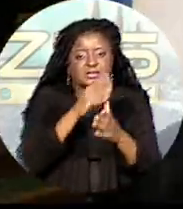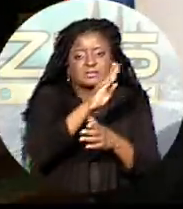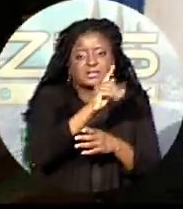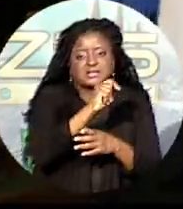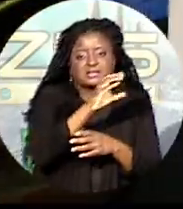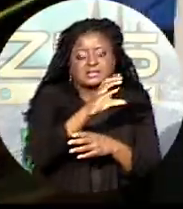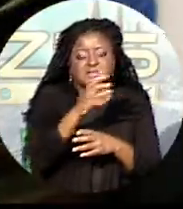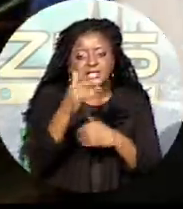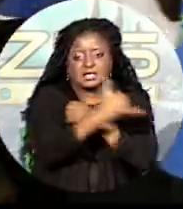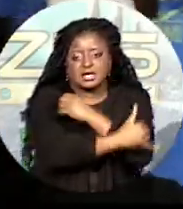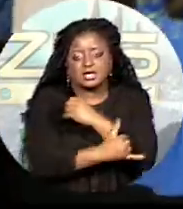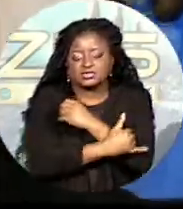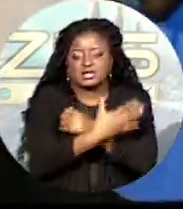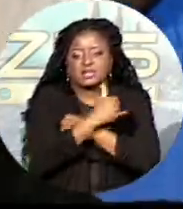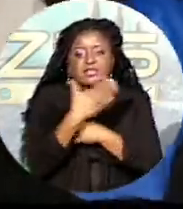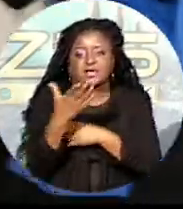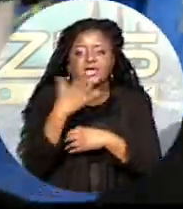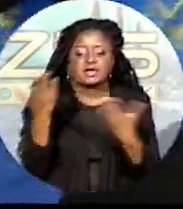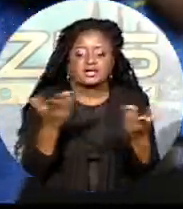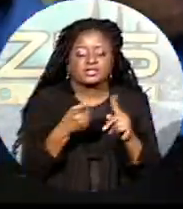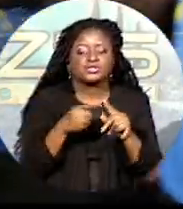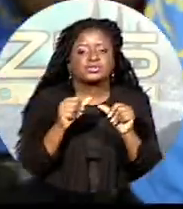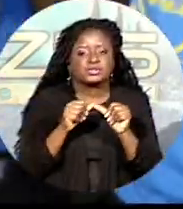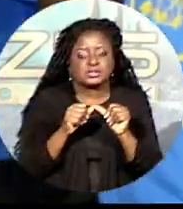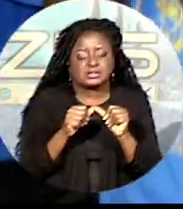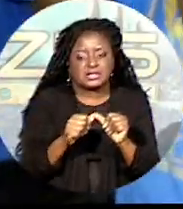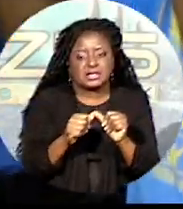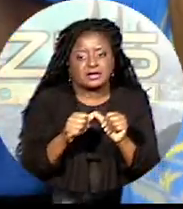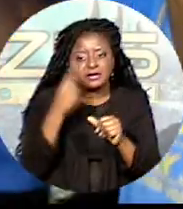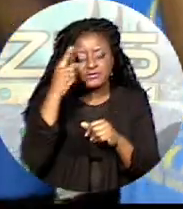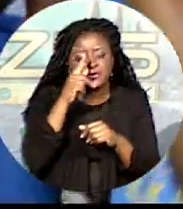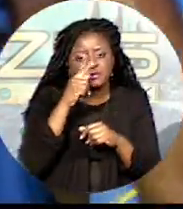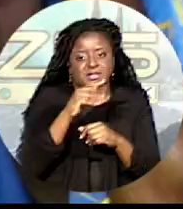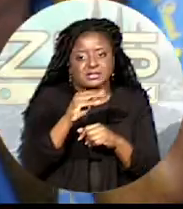country and they're here to stay. Siaska Adderley for the BTC Connection.